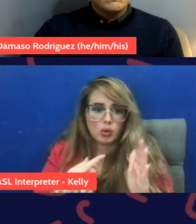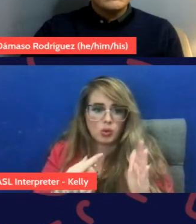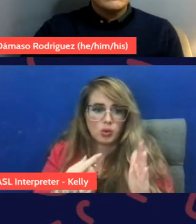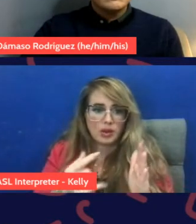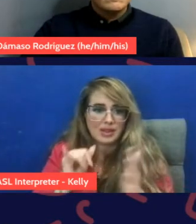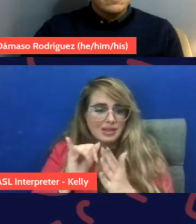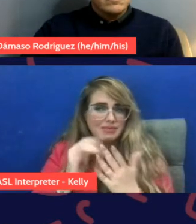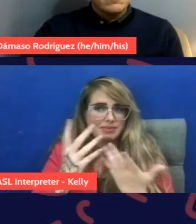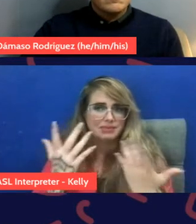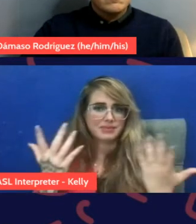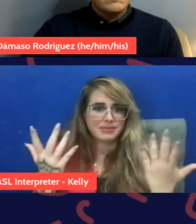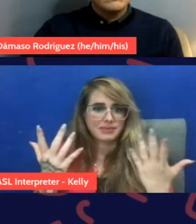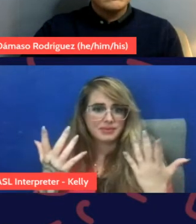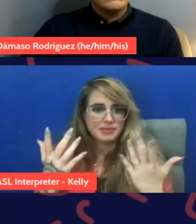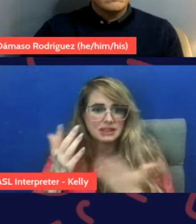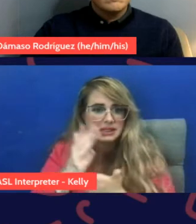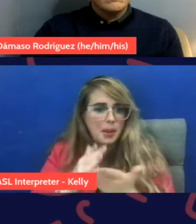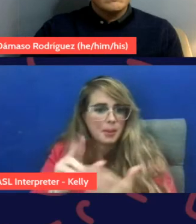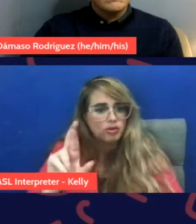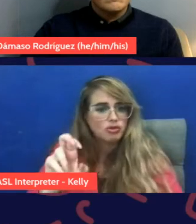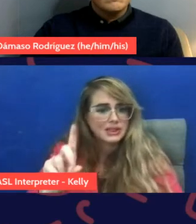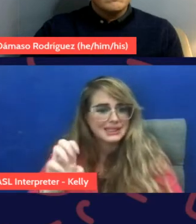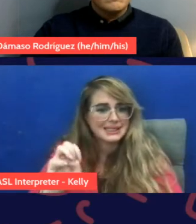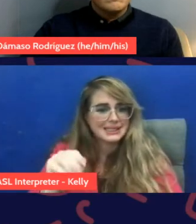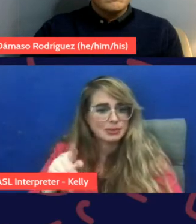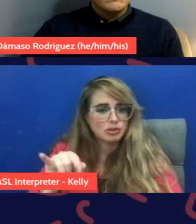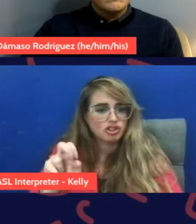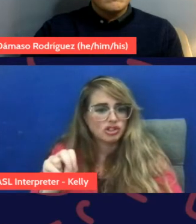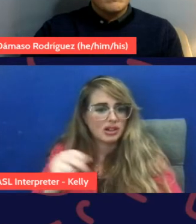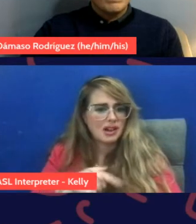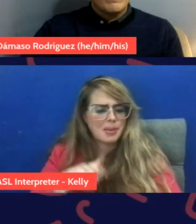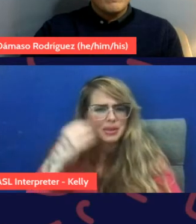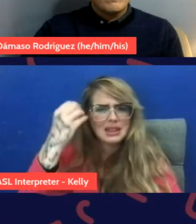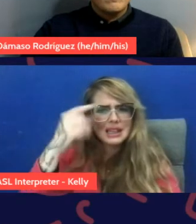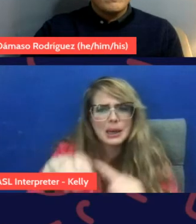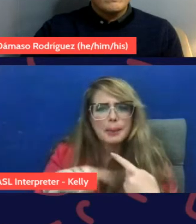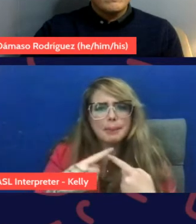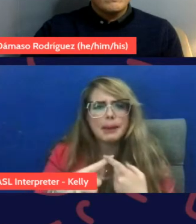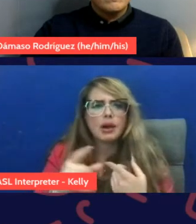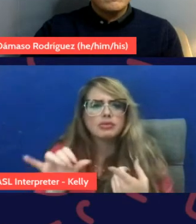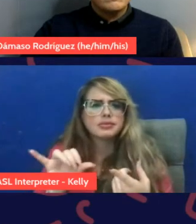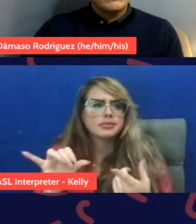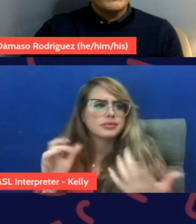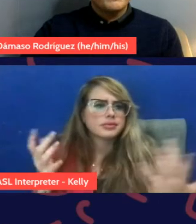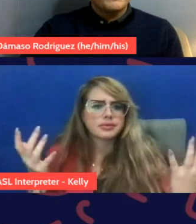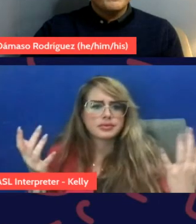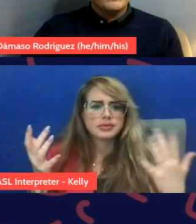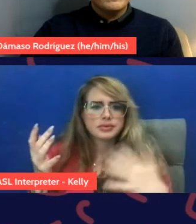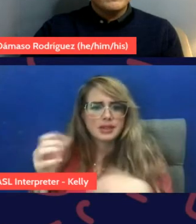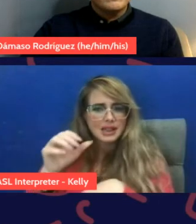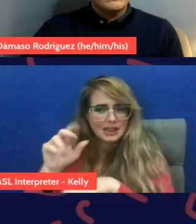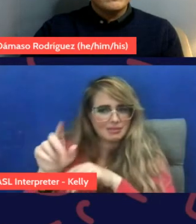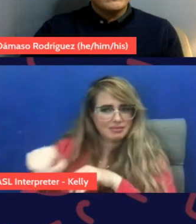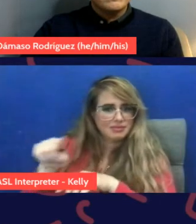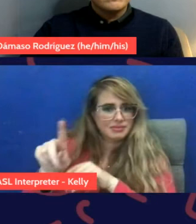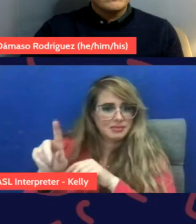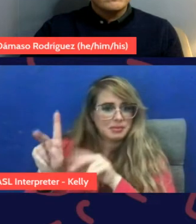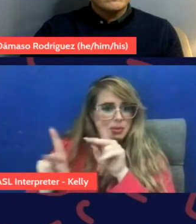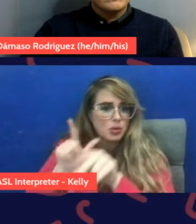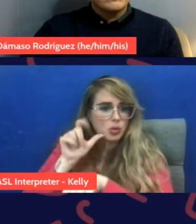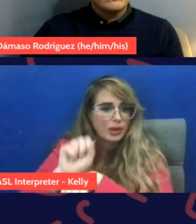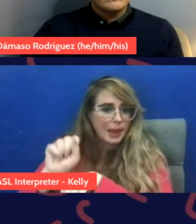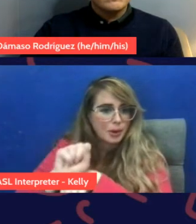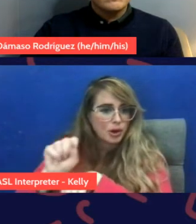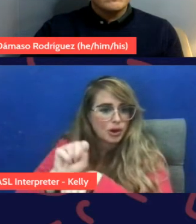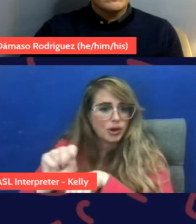gives any kind of redemption at all, right? I'm thinking about like all of the laboring people that